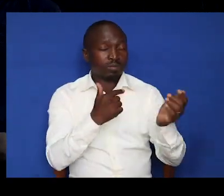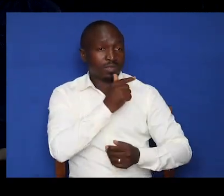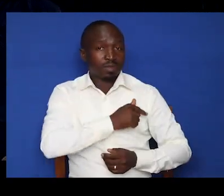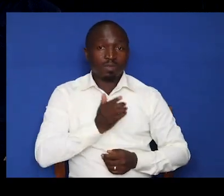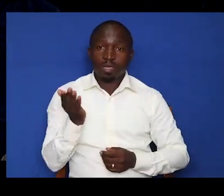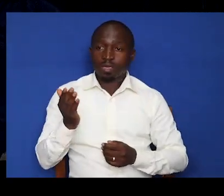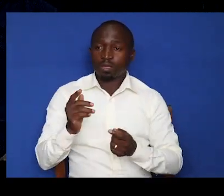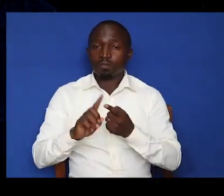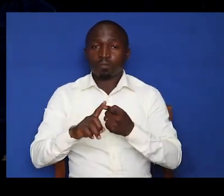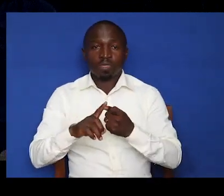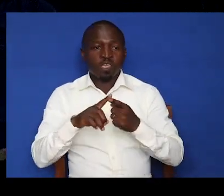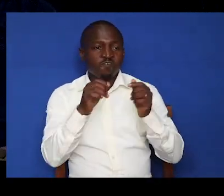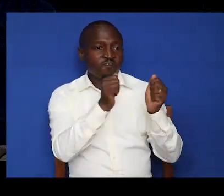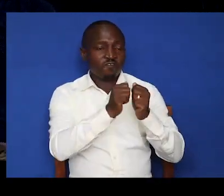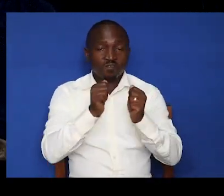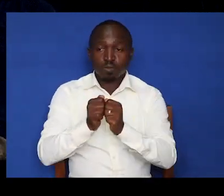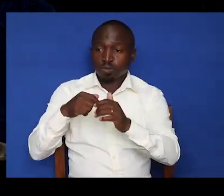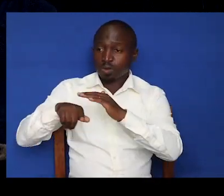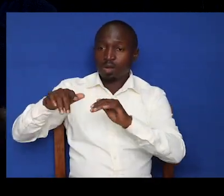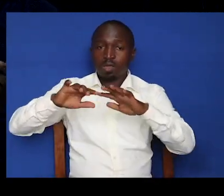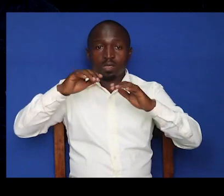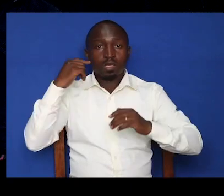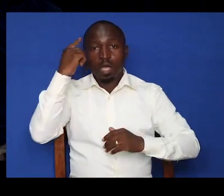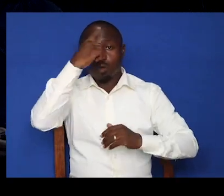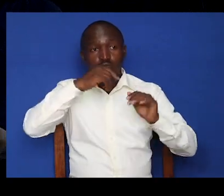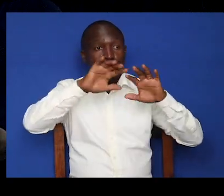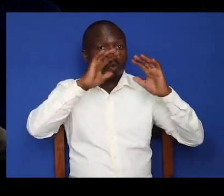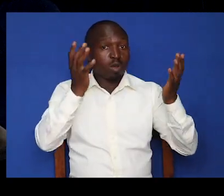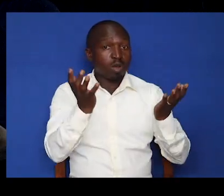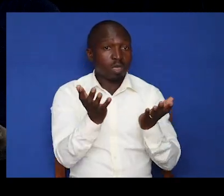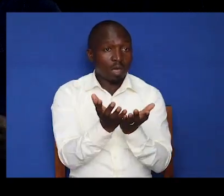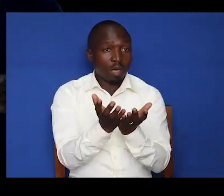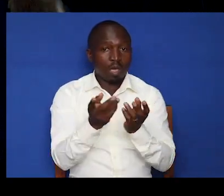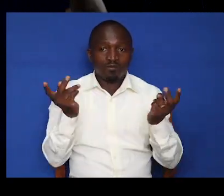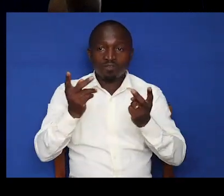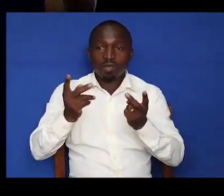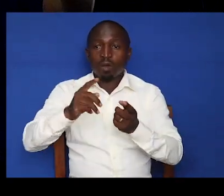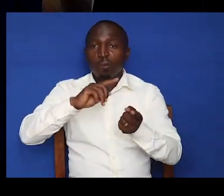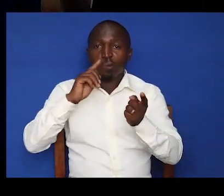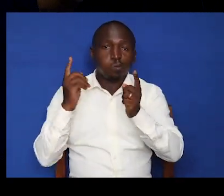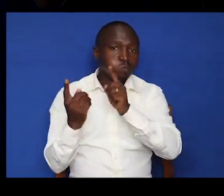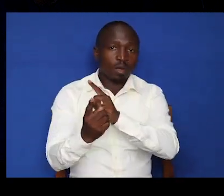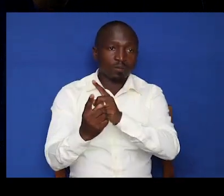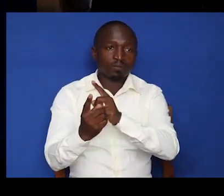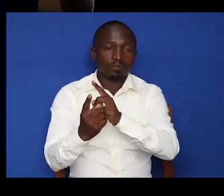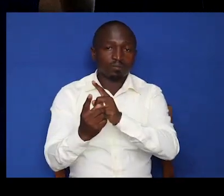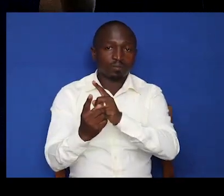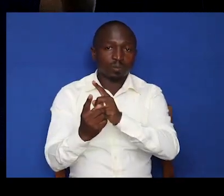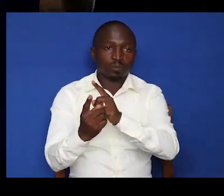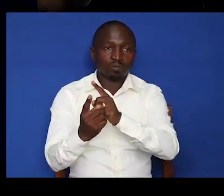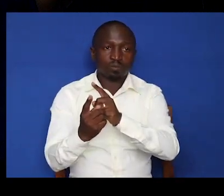objects over the Earth's surface deflected. deflected to